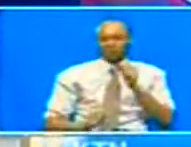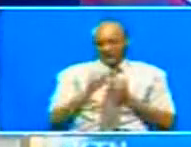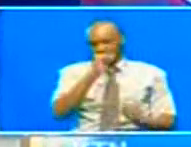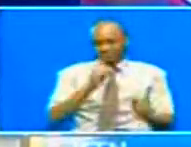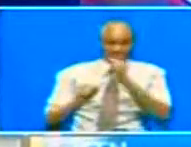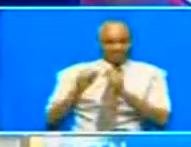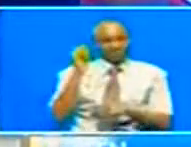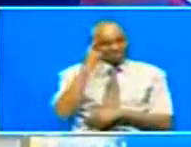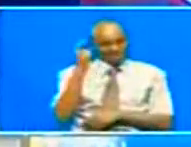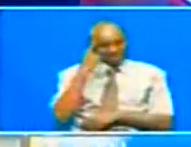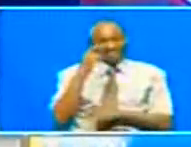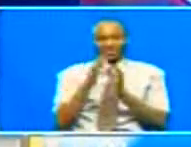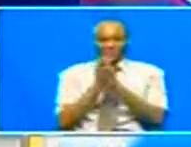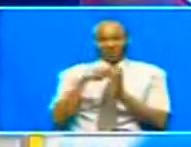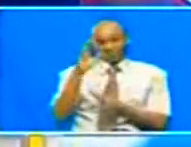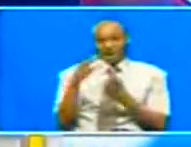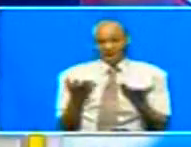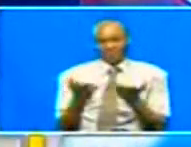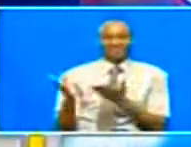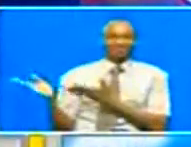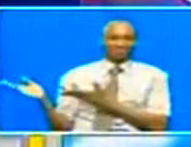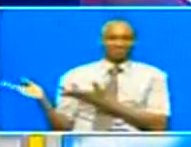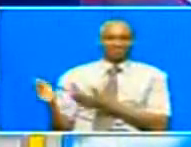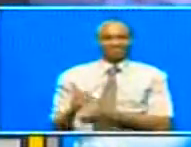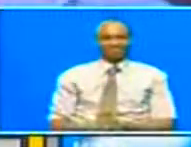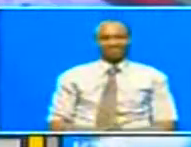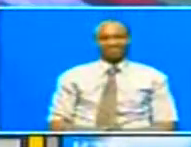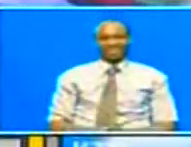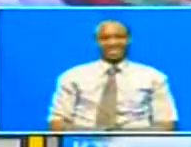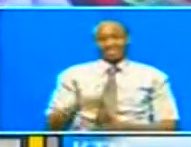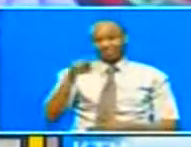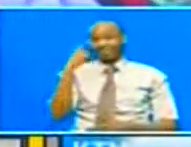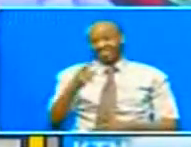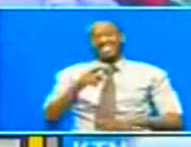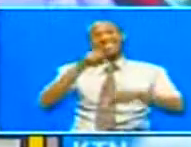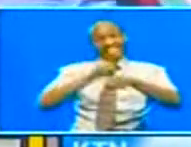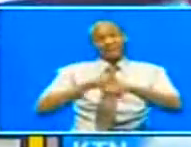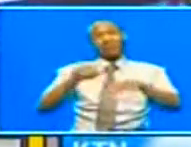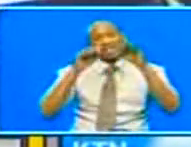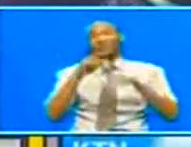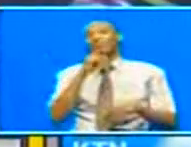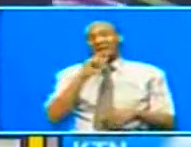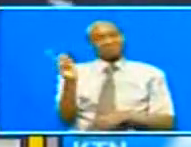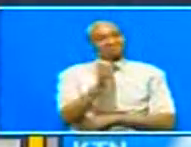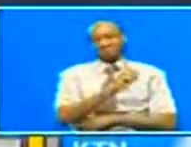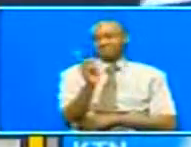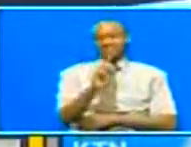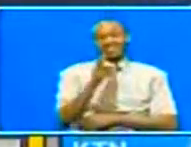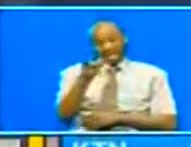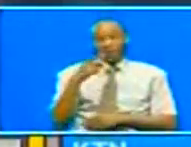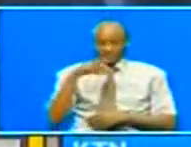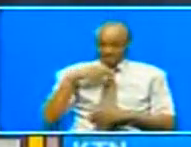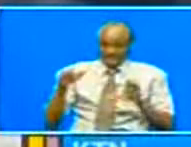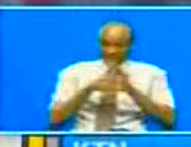battlefield. Here's Ian Wafula with that story. They say time waits for no man, a phrase that probably motivated